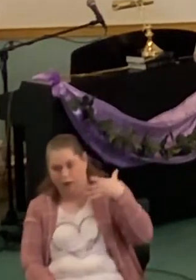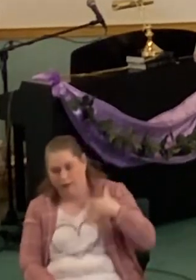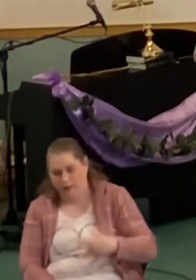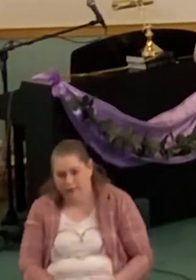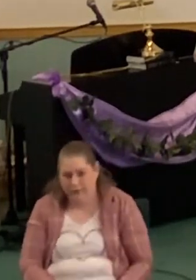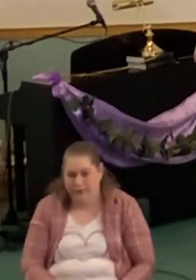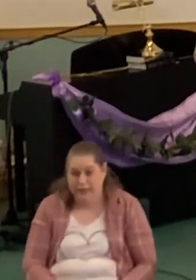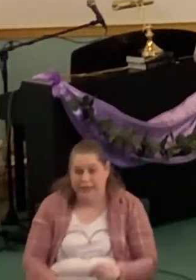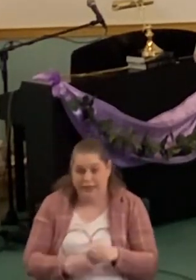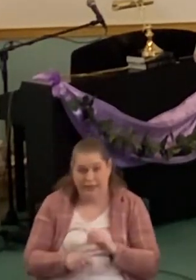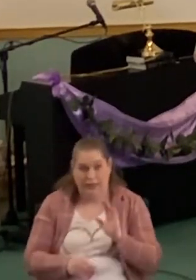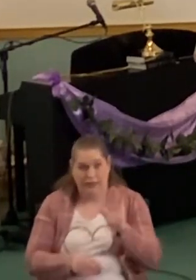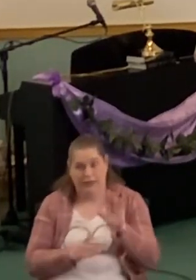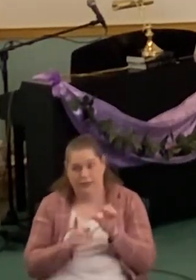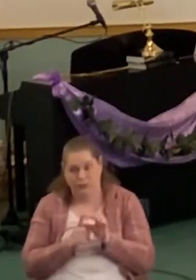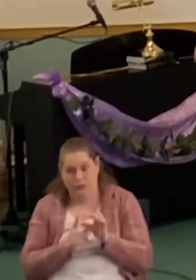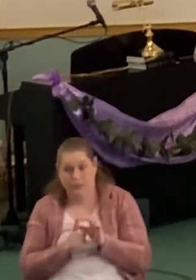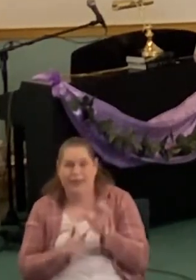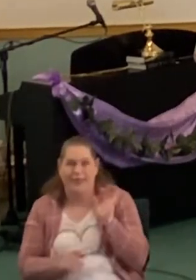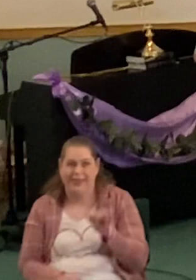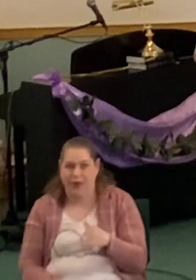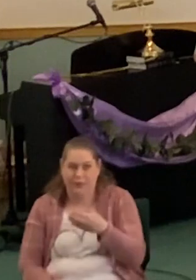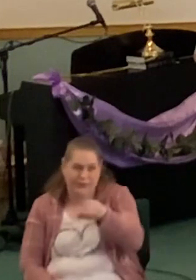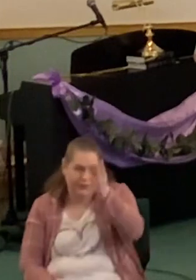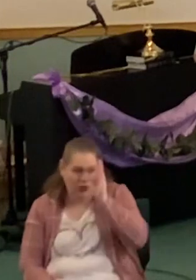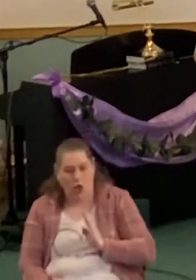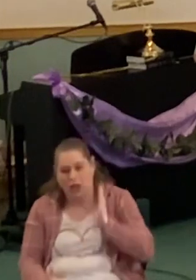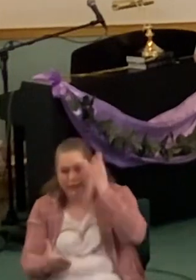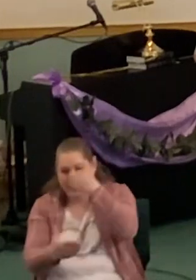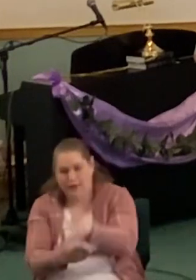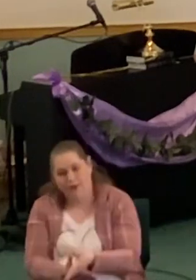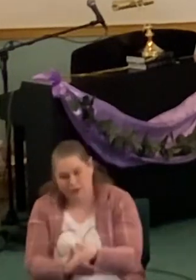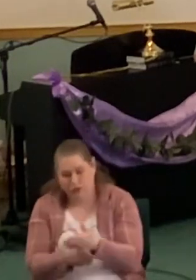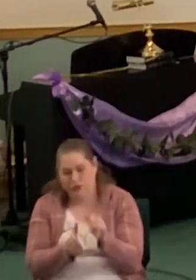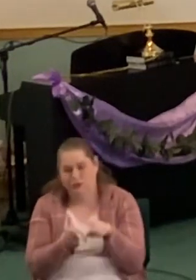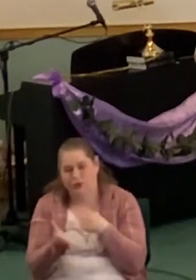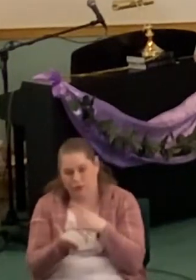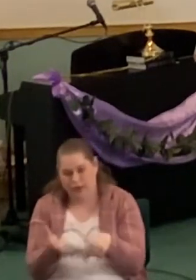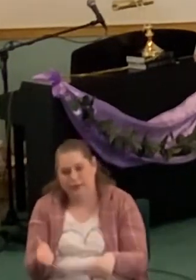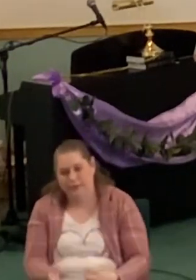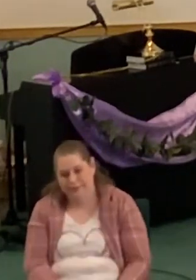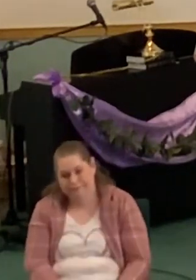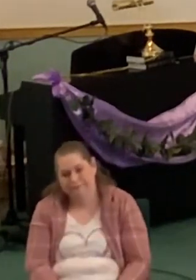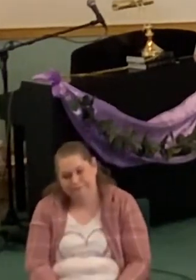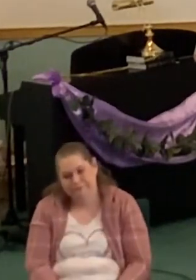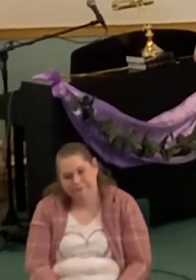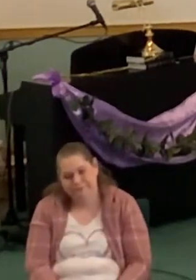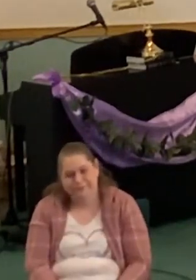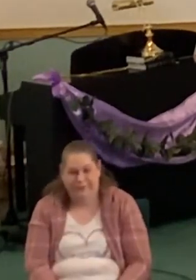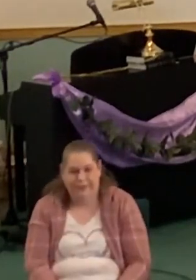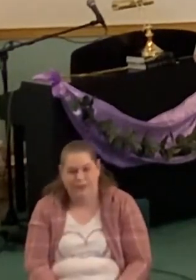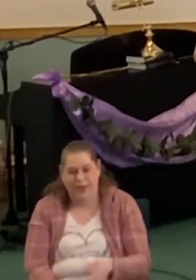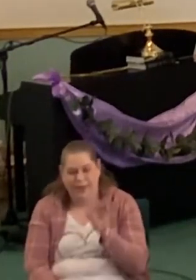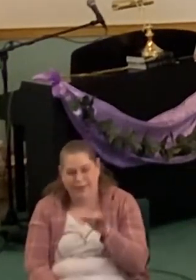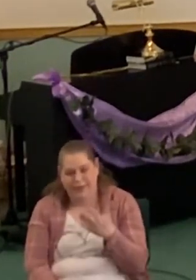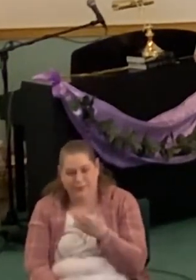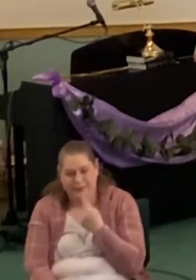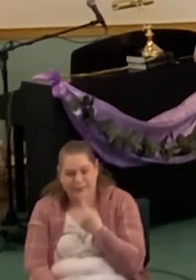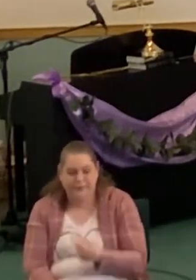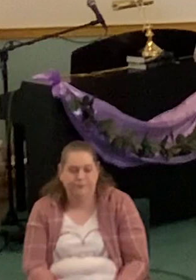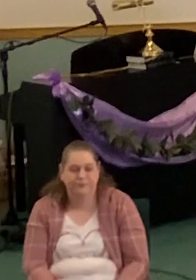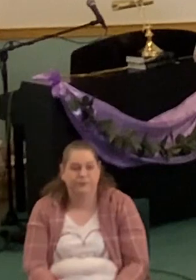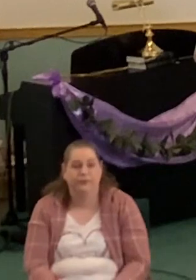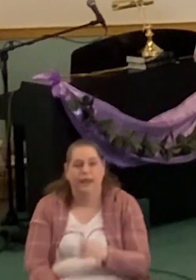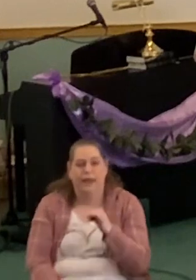And in his words, he says, that was God's divine intervention to correct me. That's what he would say. So if we have